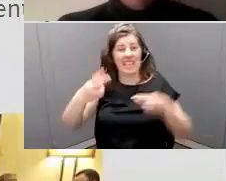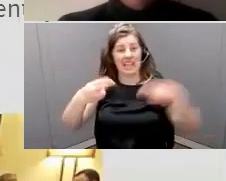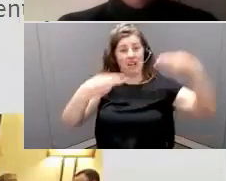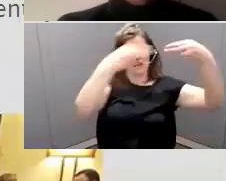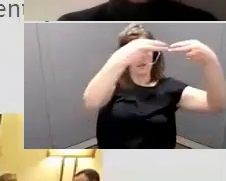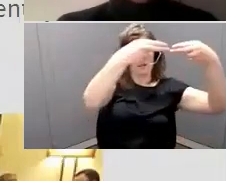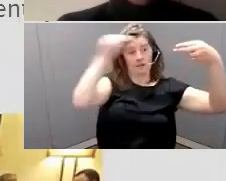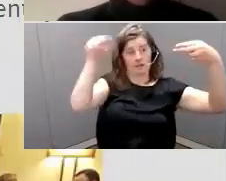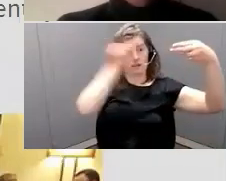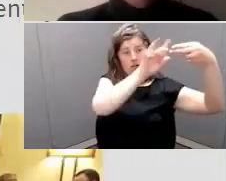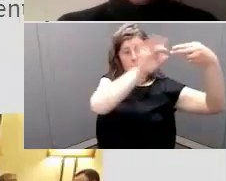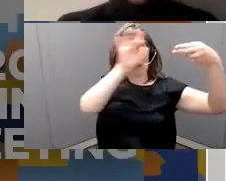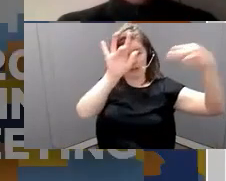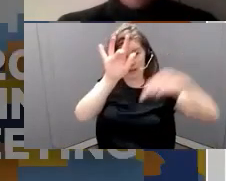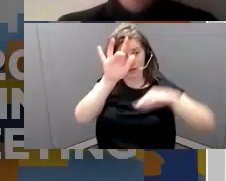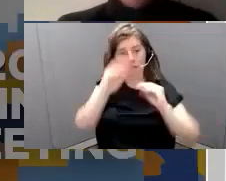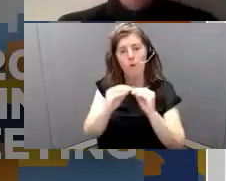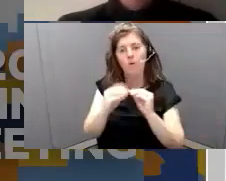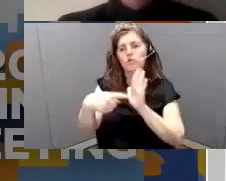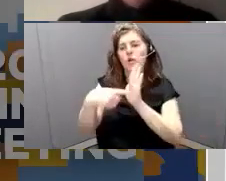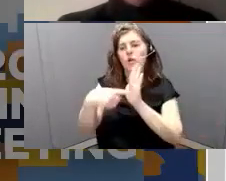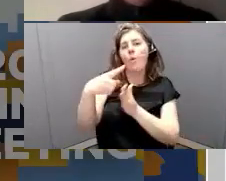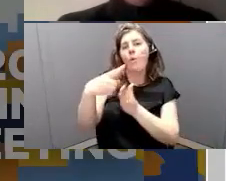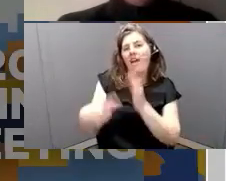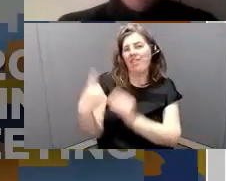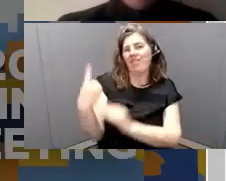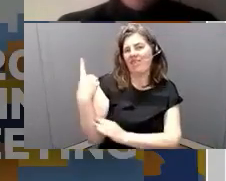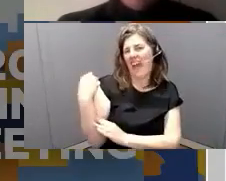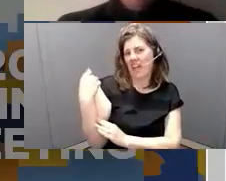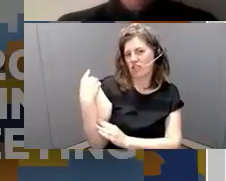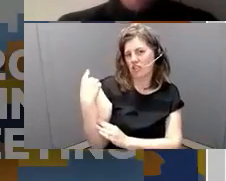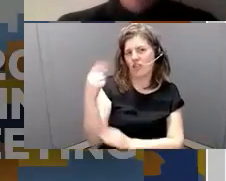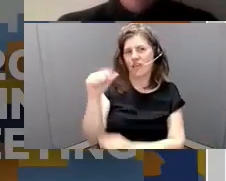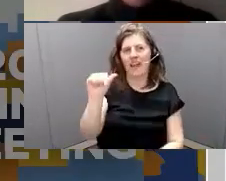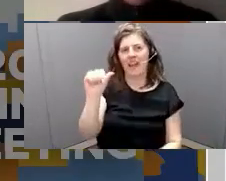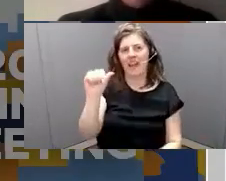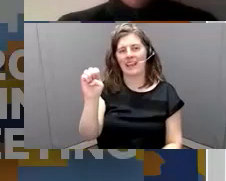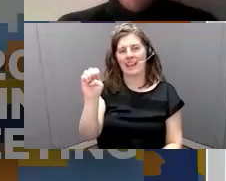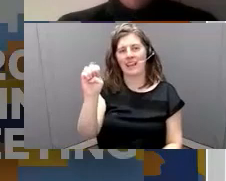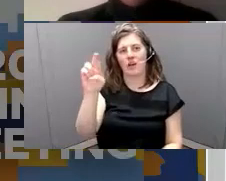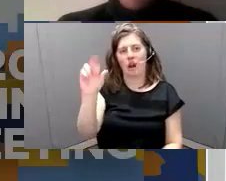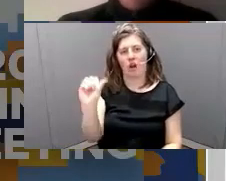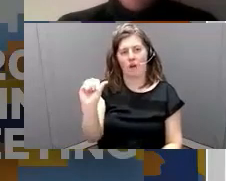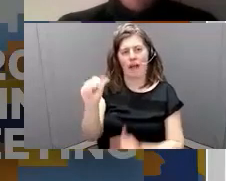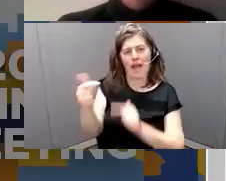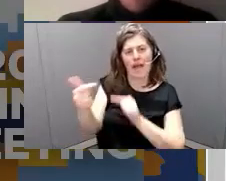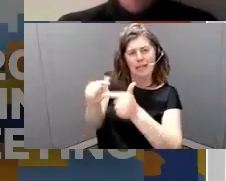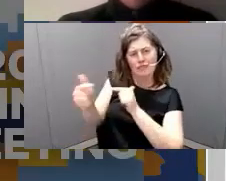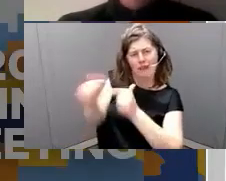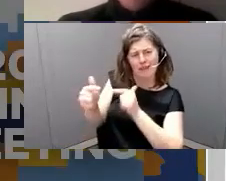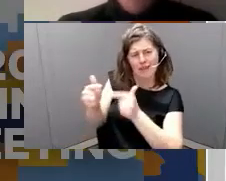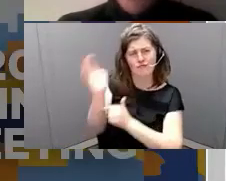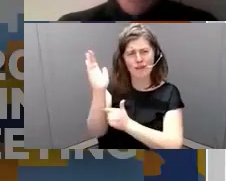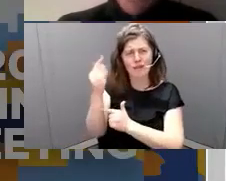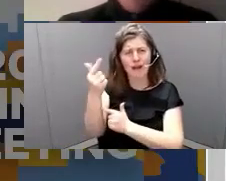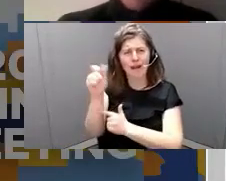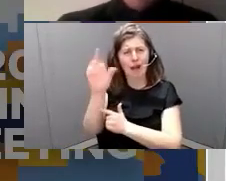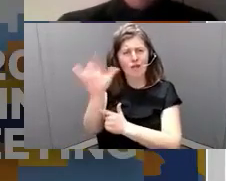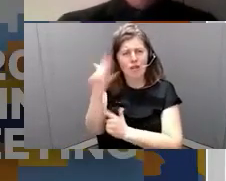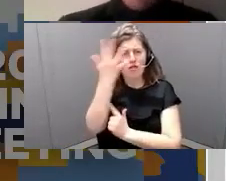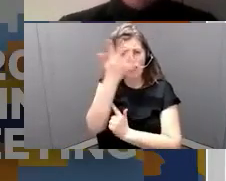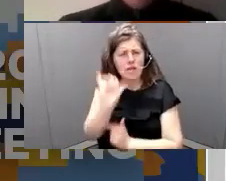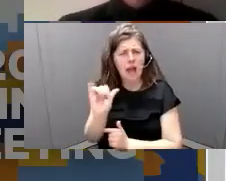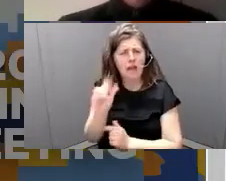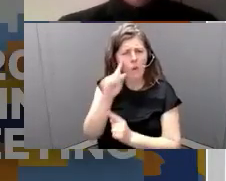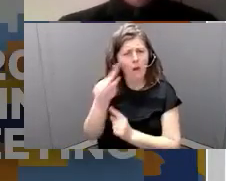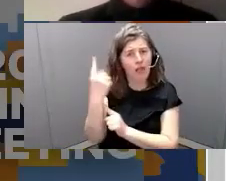show you what last year's AERA Interactive Presentation Gallery looked like.